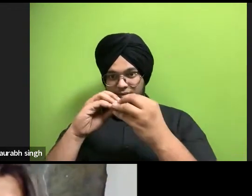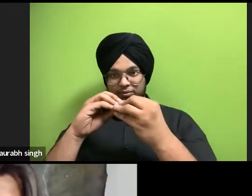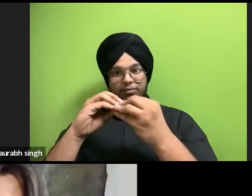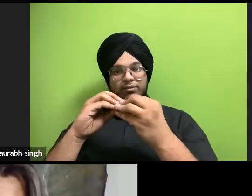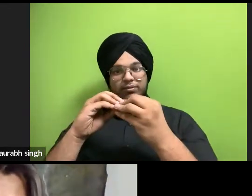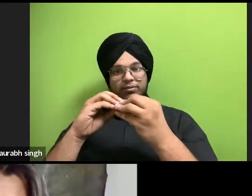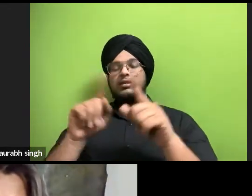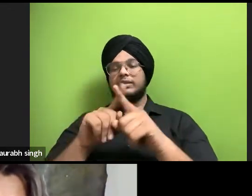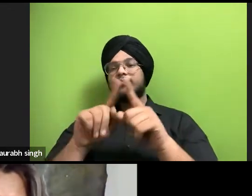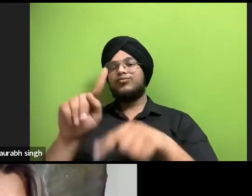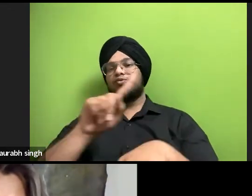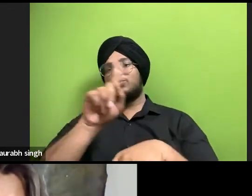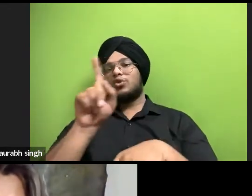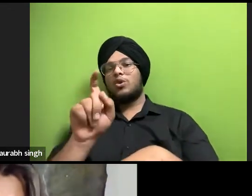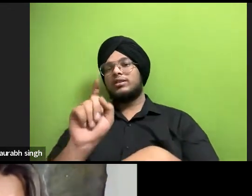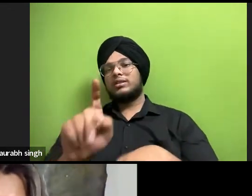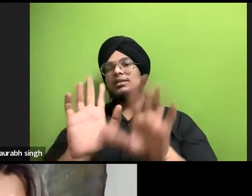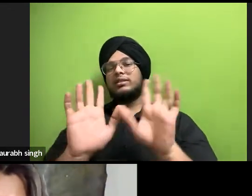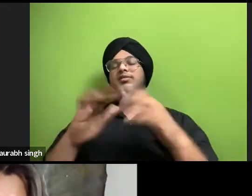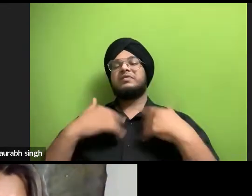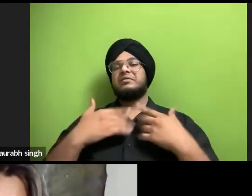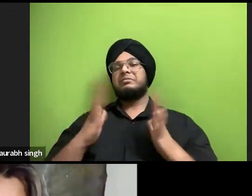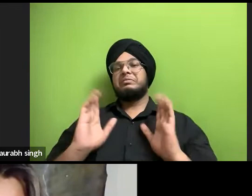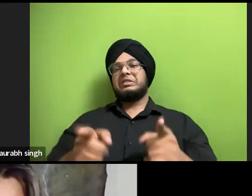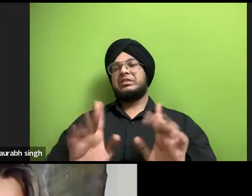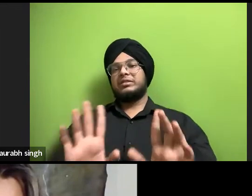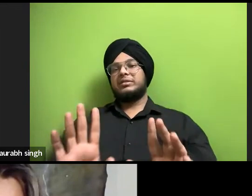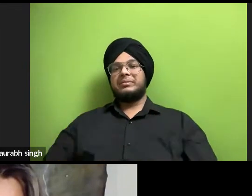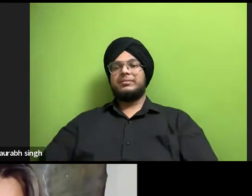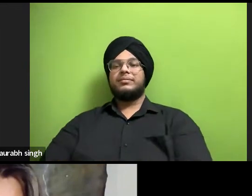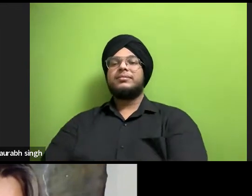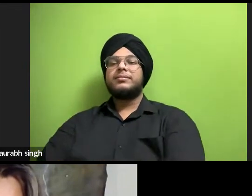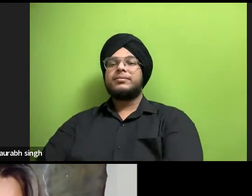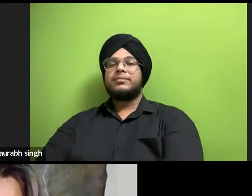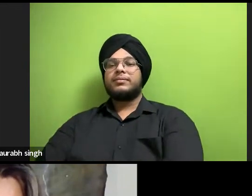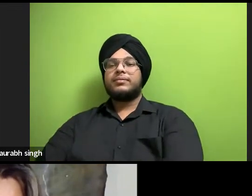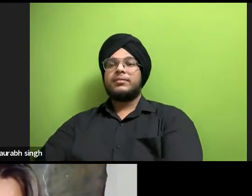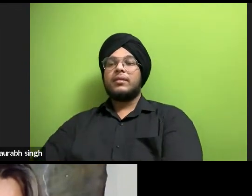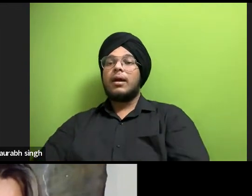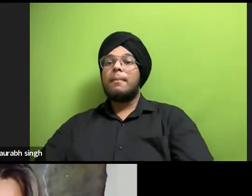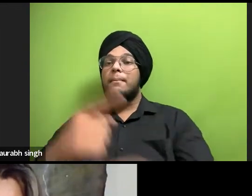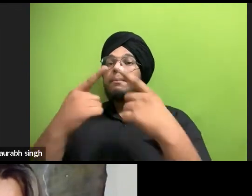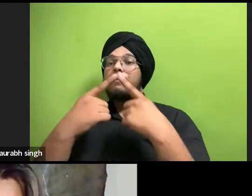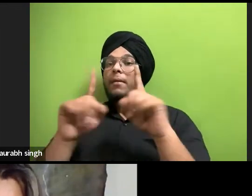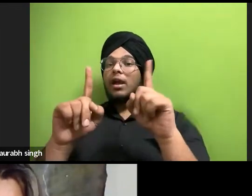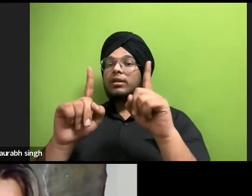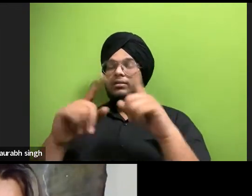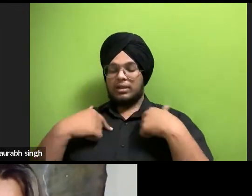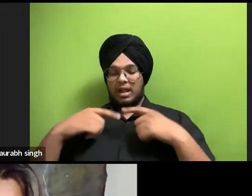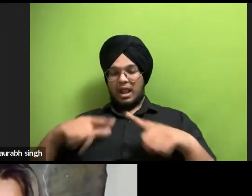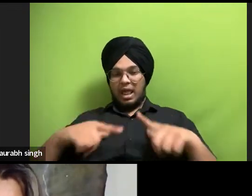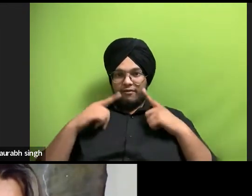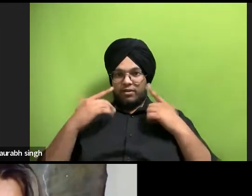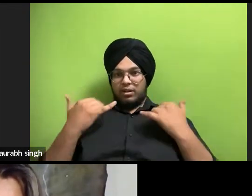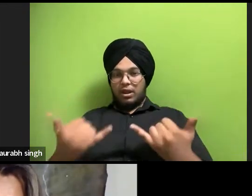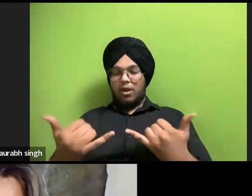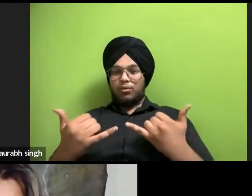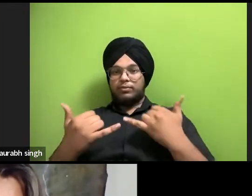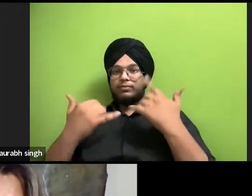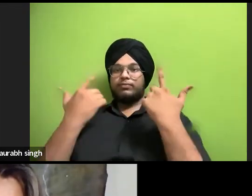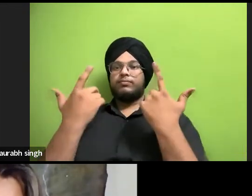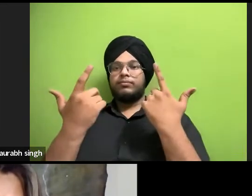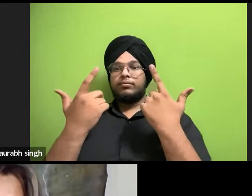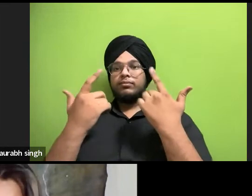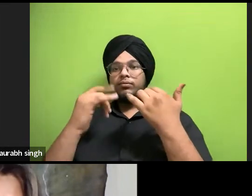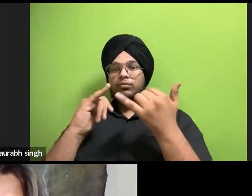without question. We have to be. Yeah, but we're also living in a time of great unrest,